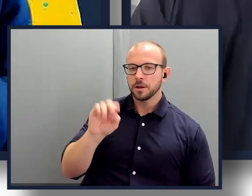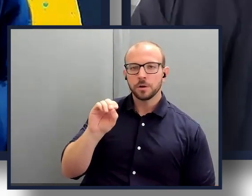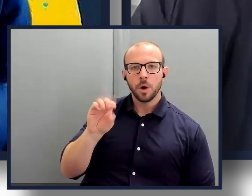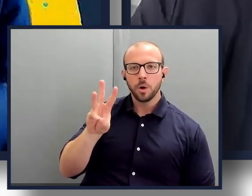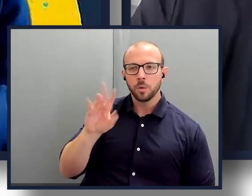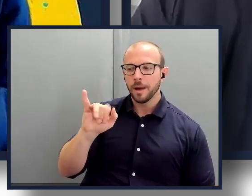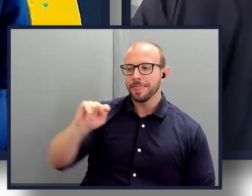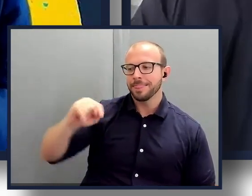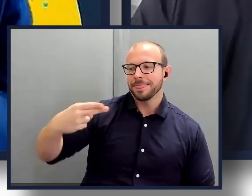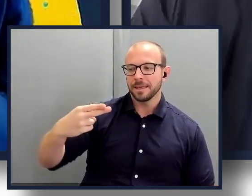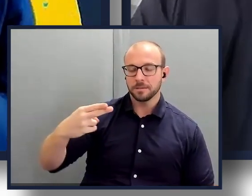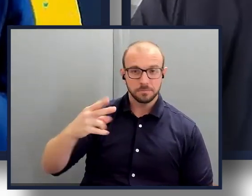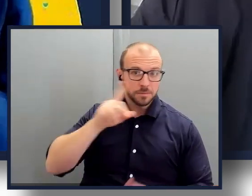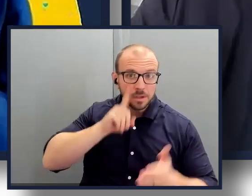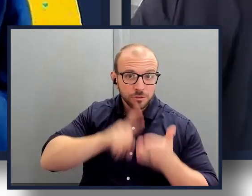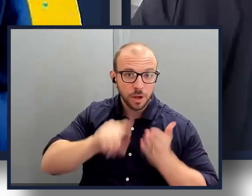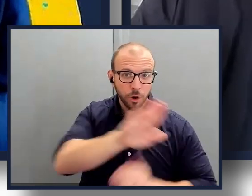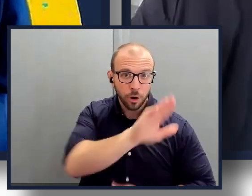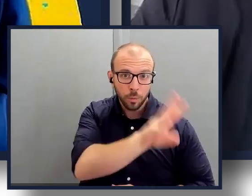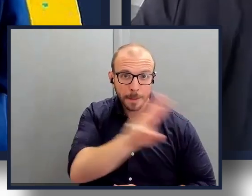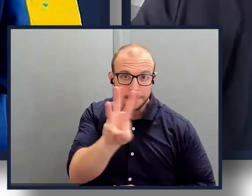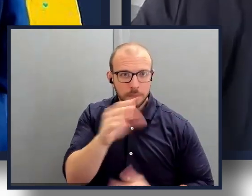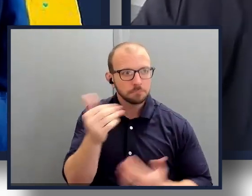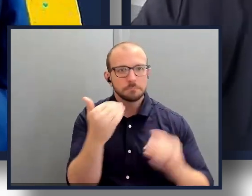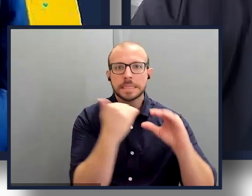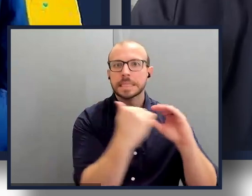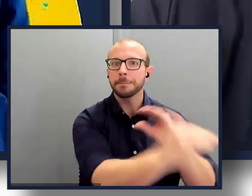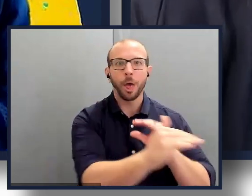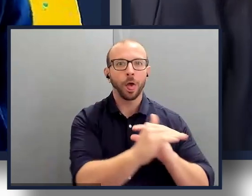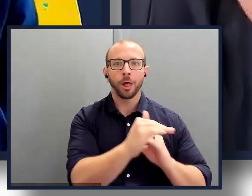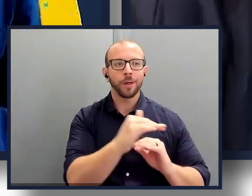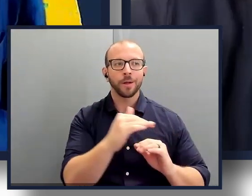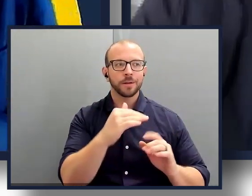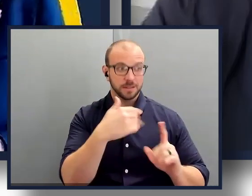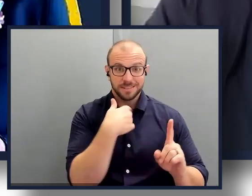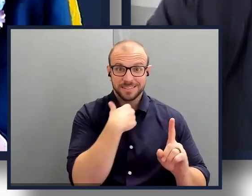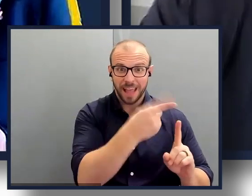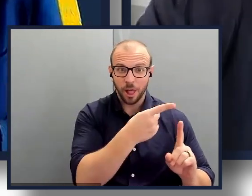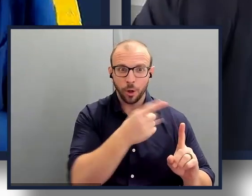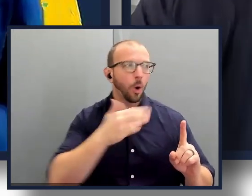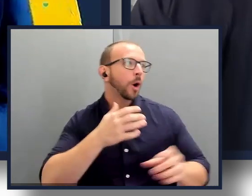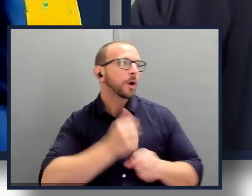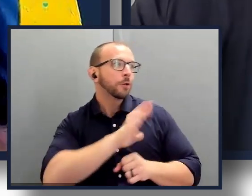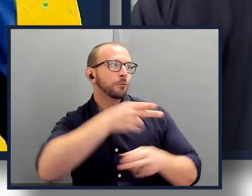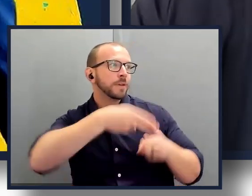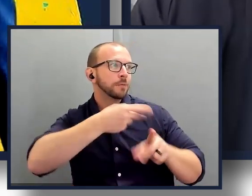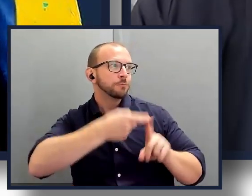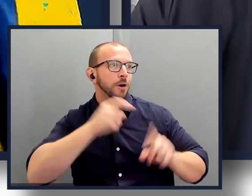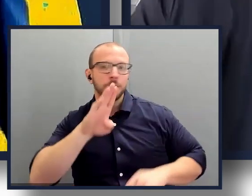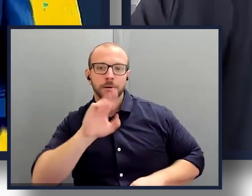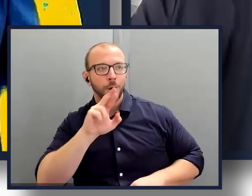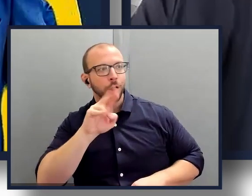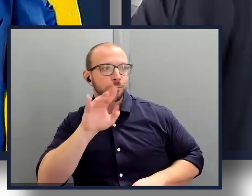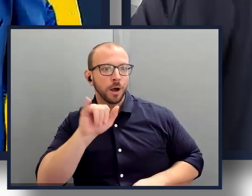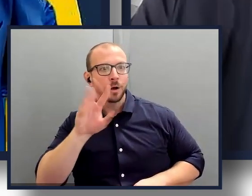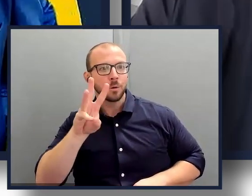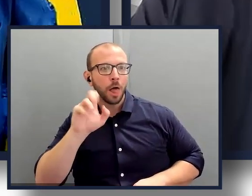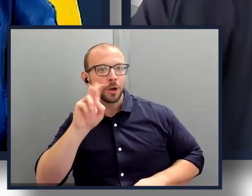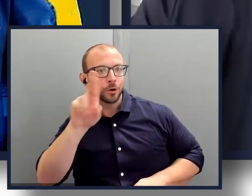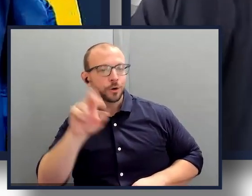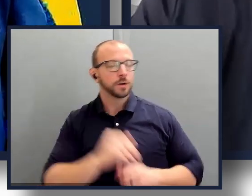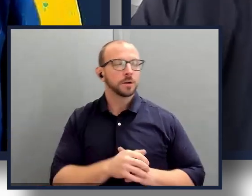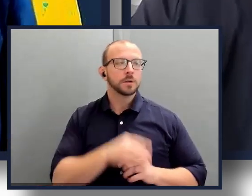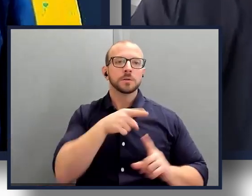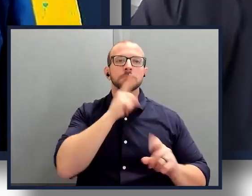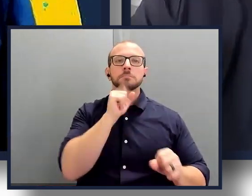Go to her website, send her an email, tell her I gave her your name. She really is quite